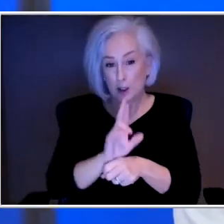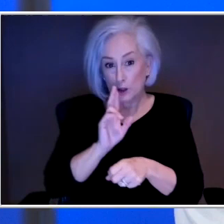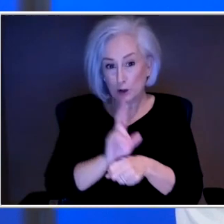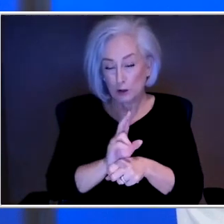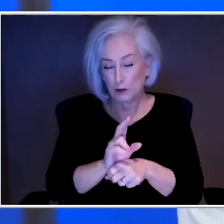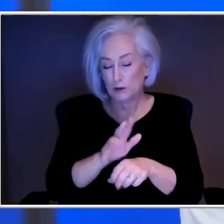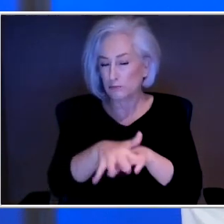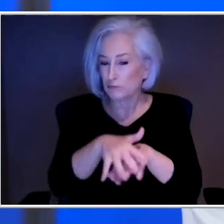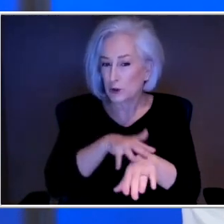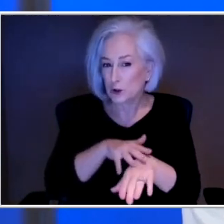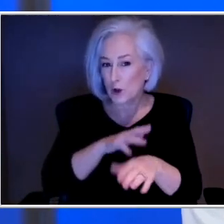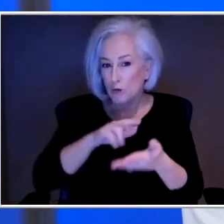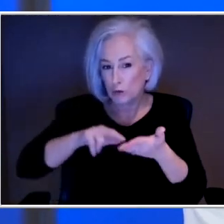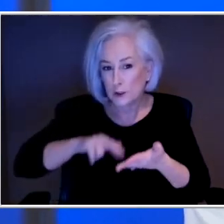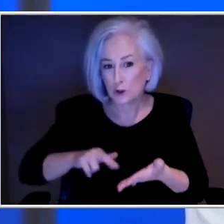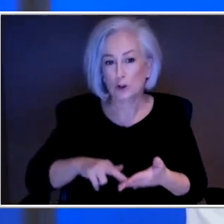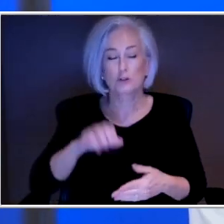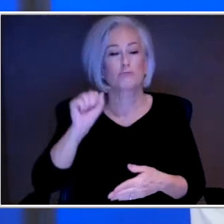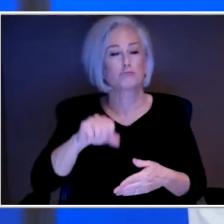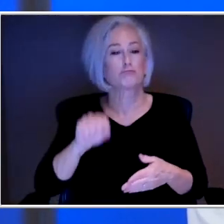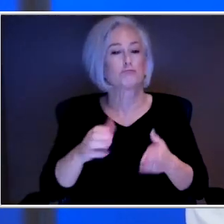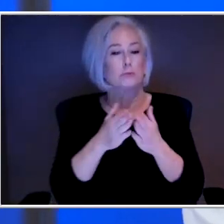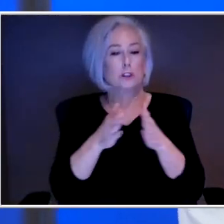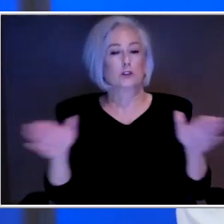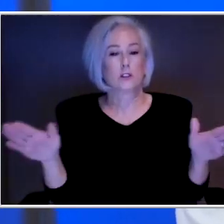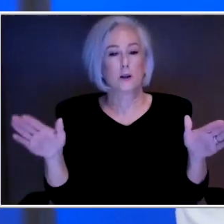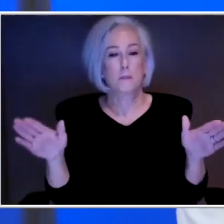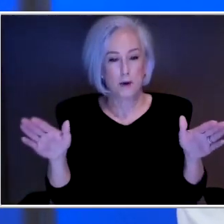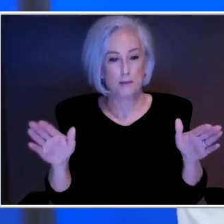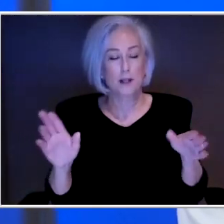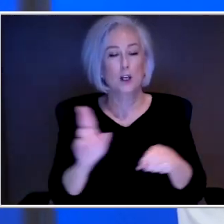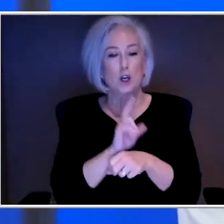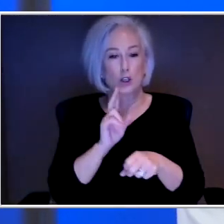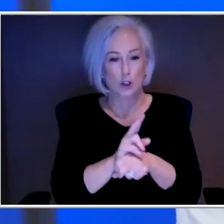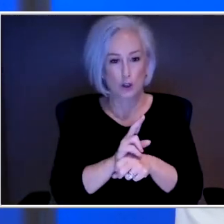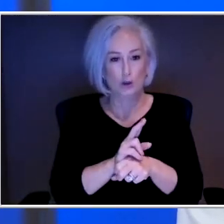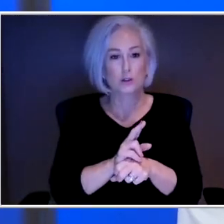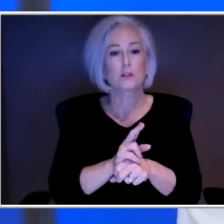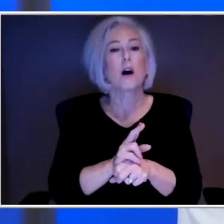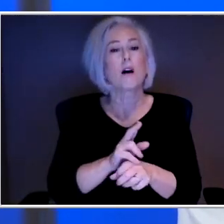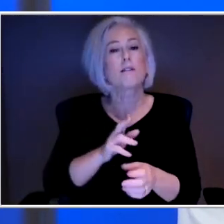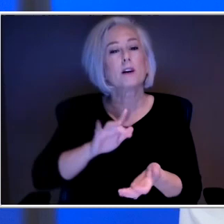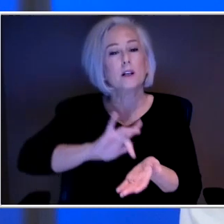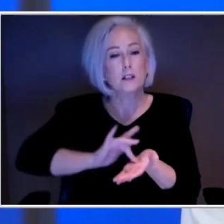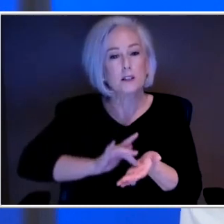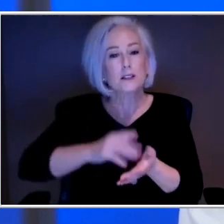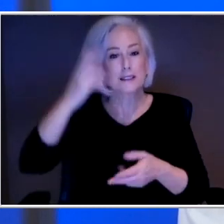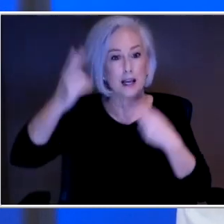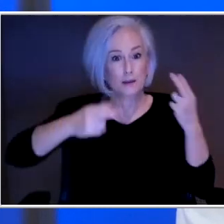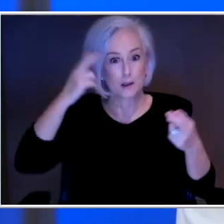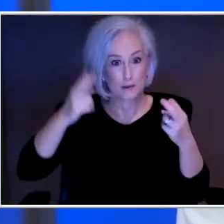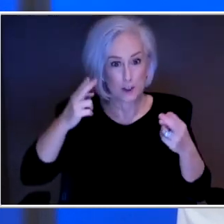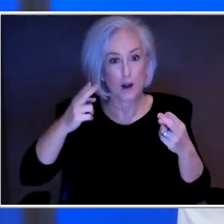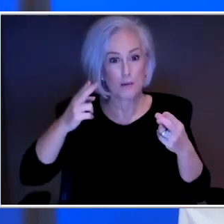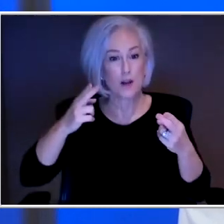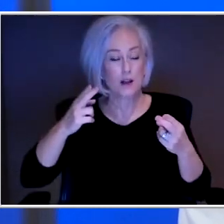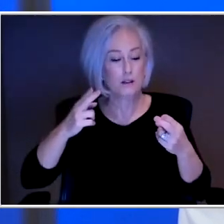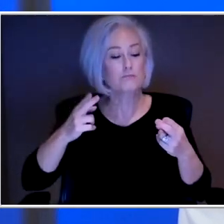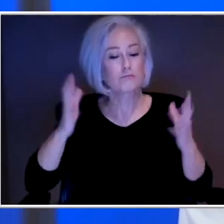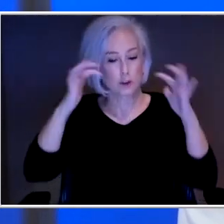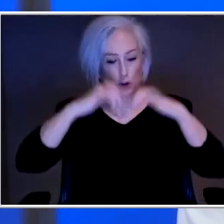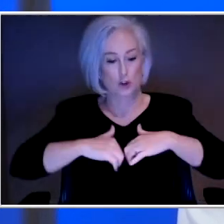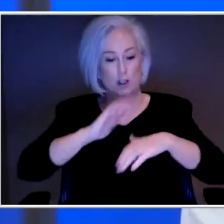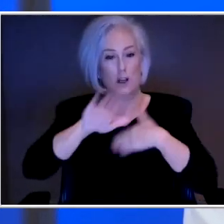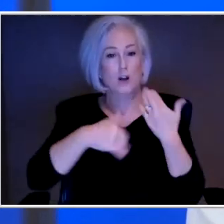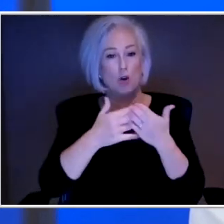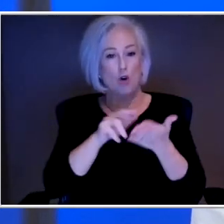think wide-scale public use of psychedelic drugs during the 1970s caused a severe backlash, and that basically shut down all research on drugs